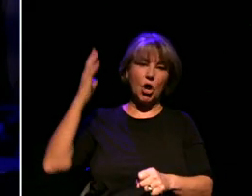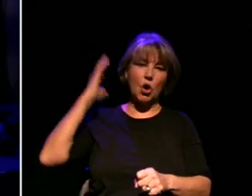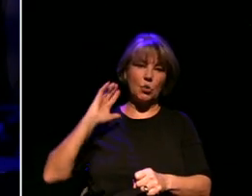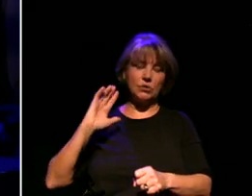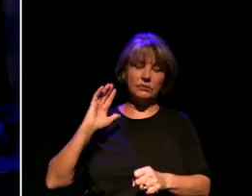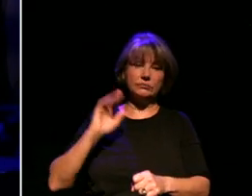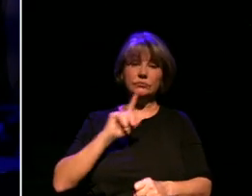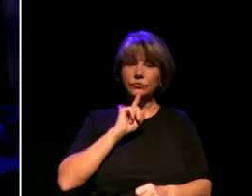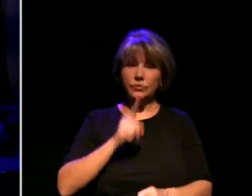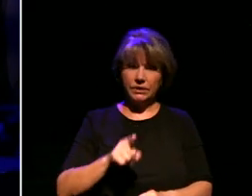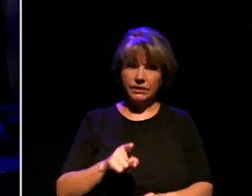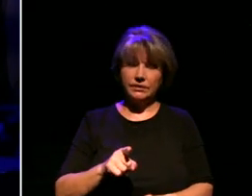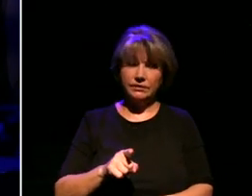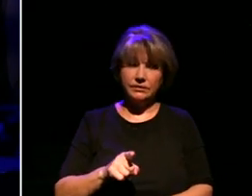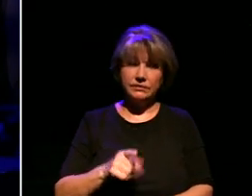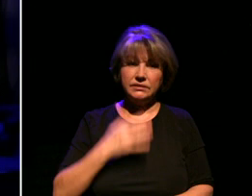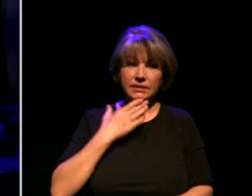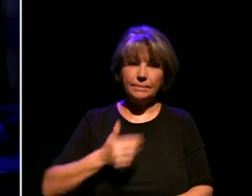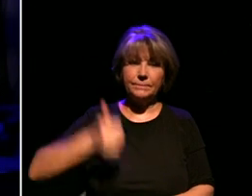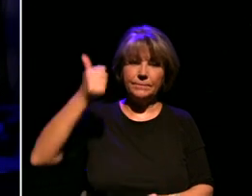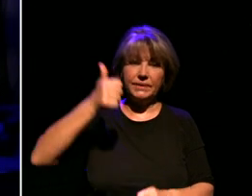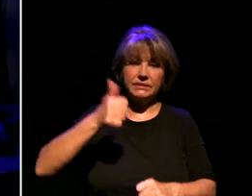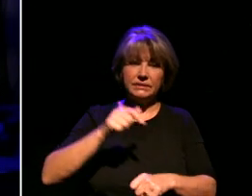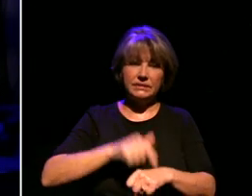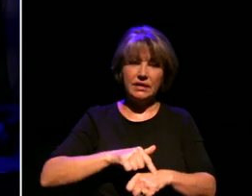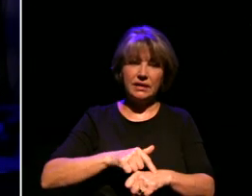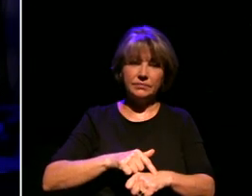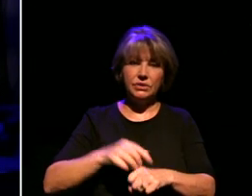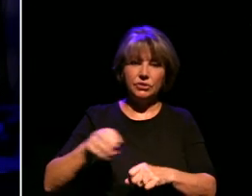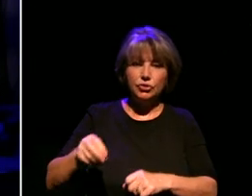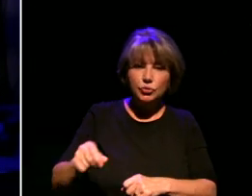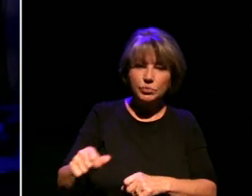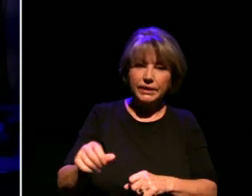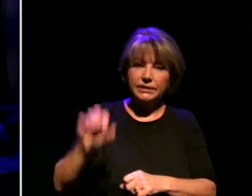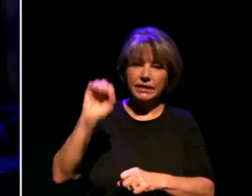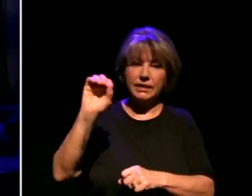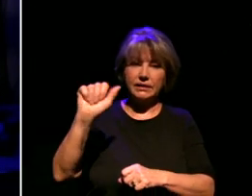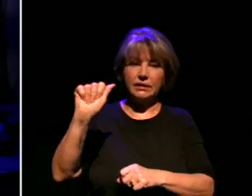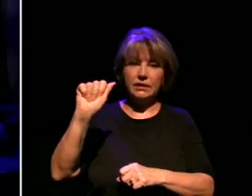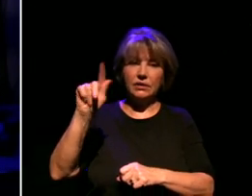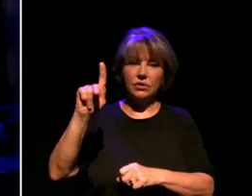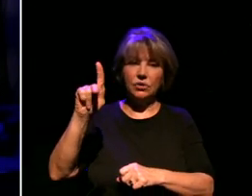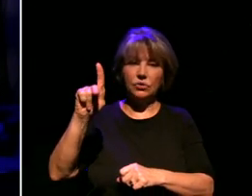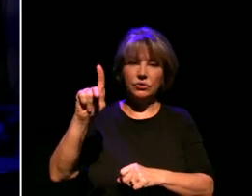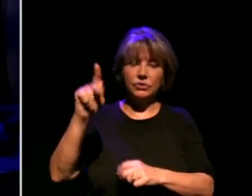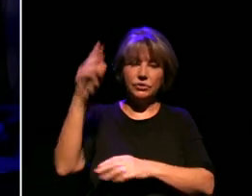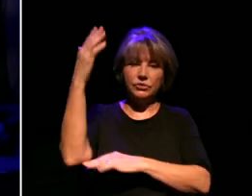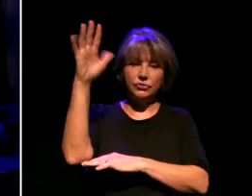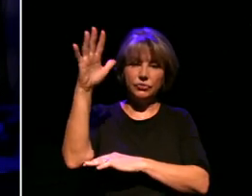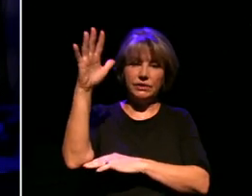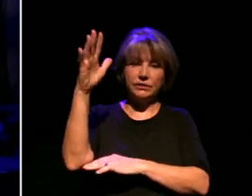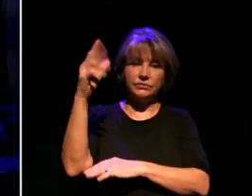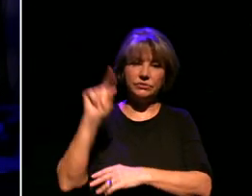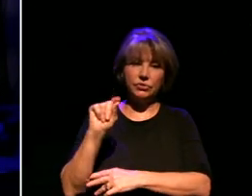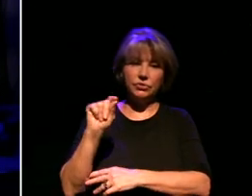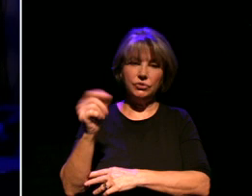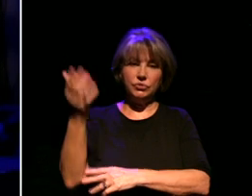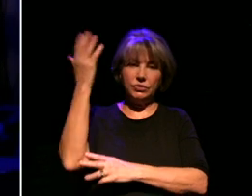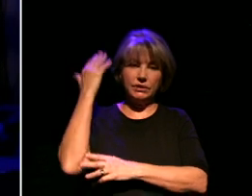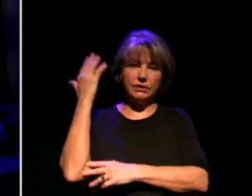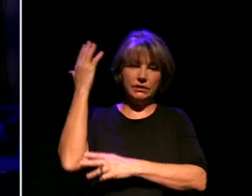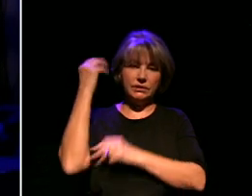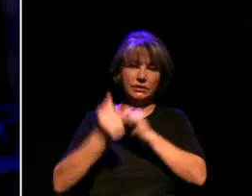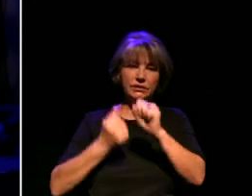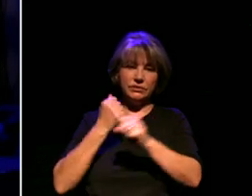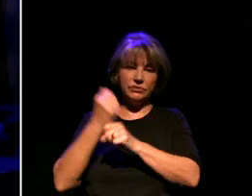It is. It's like the best time to plant an oak tree was 20 years ago. But the second best time to plant